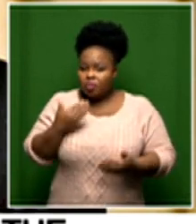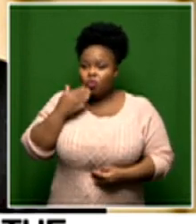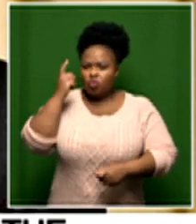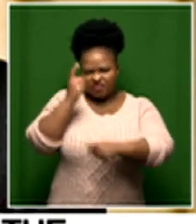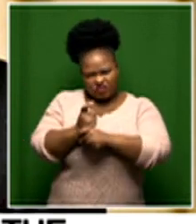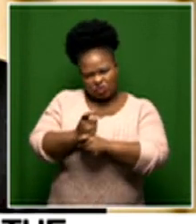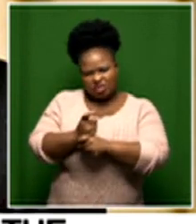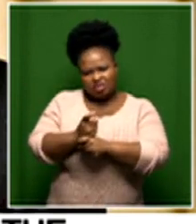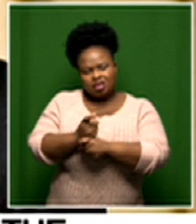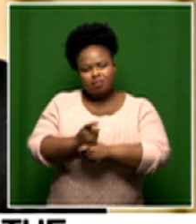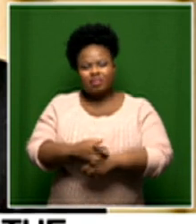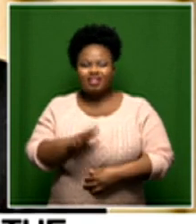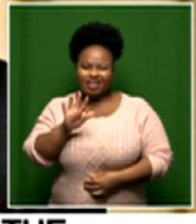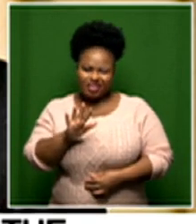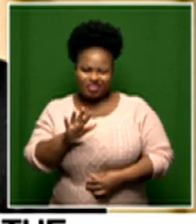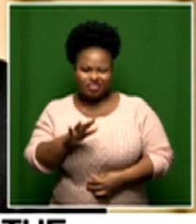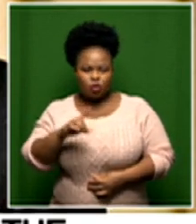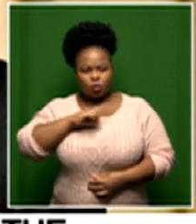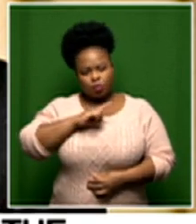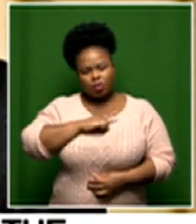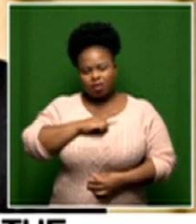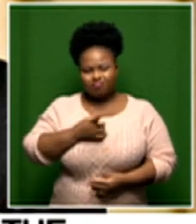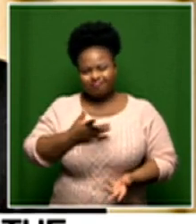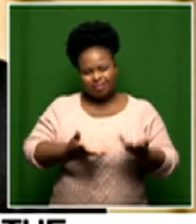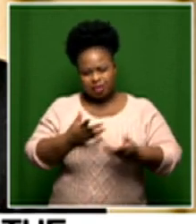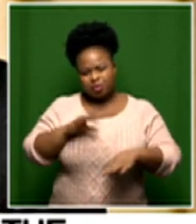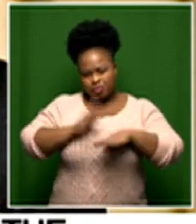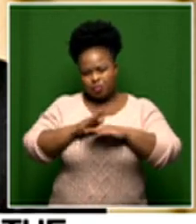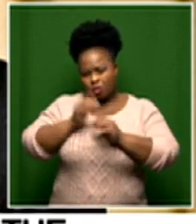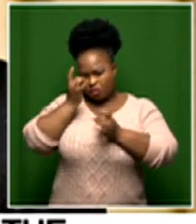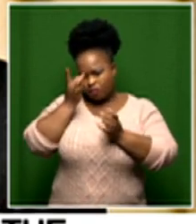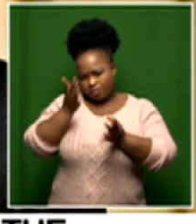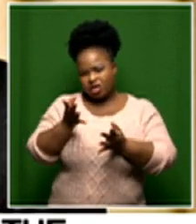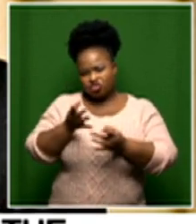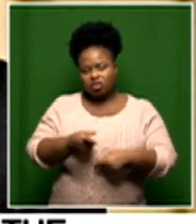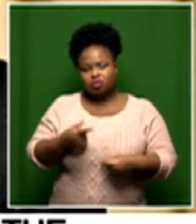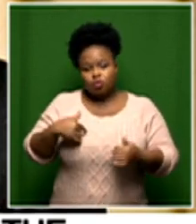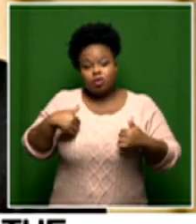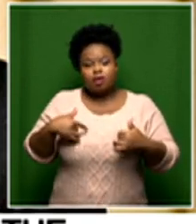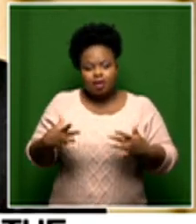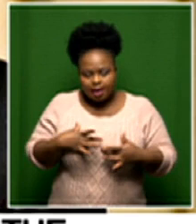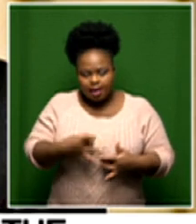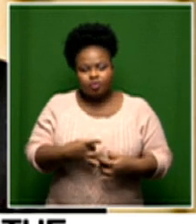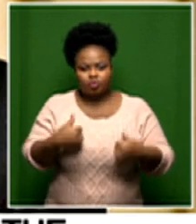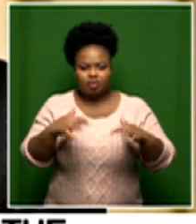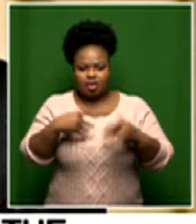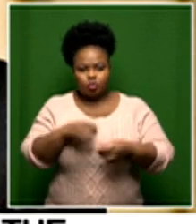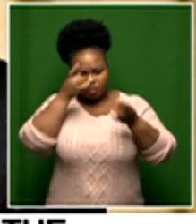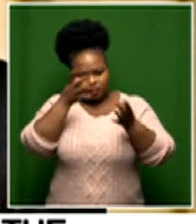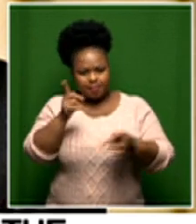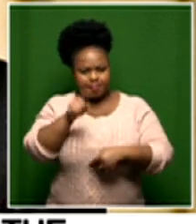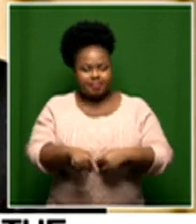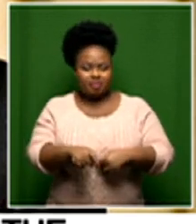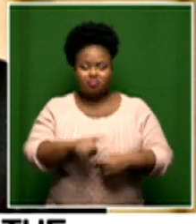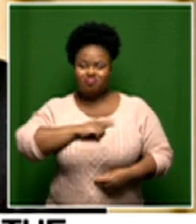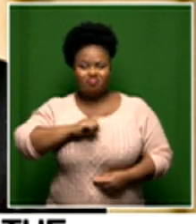they'll refuse largely because they need more information, and that's where we would like to start. At the end of the